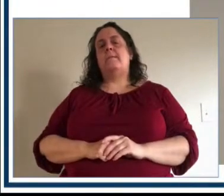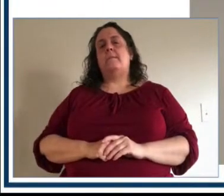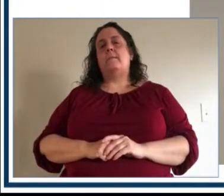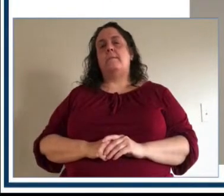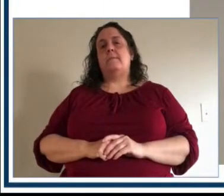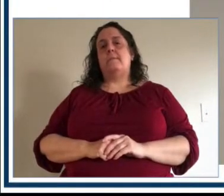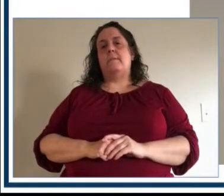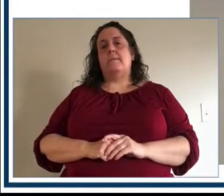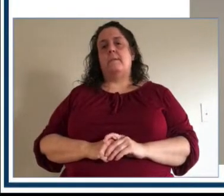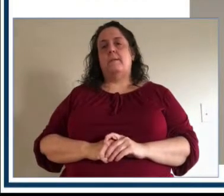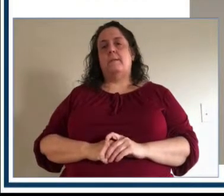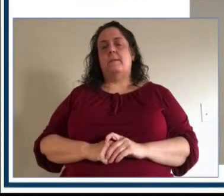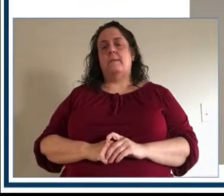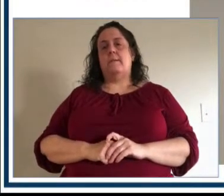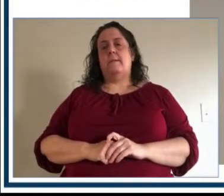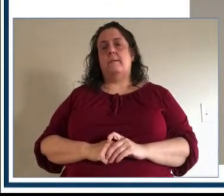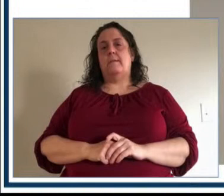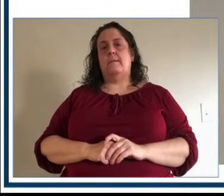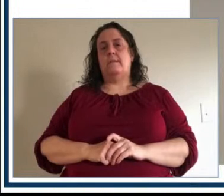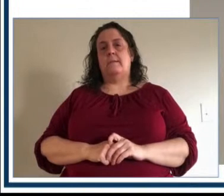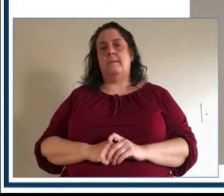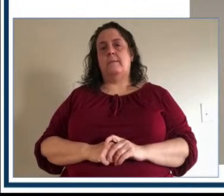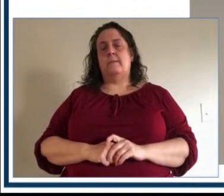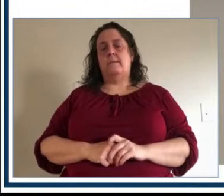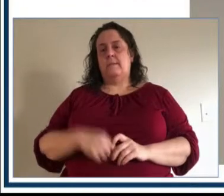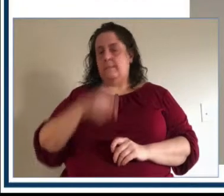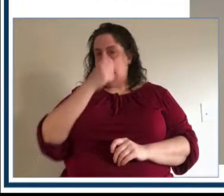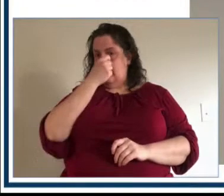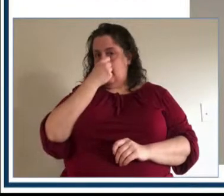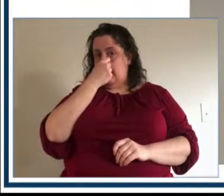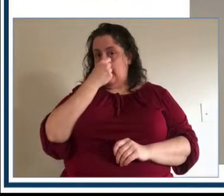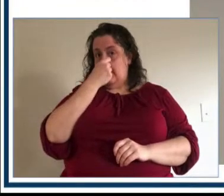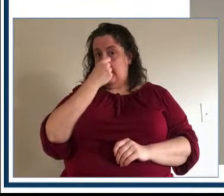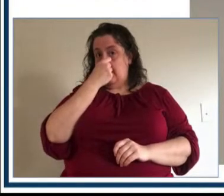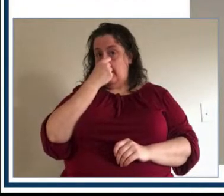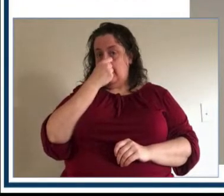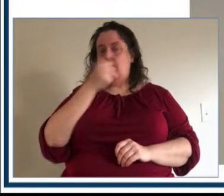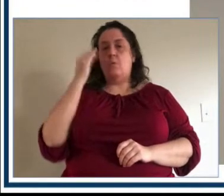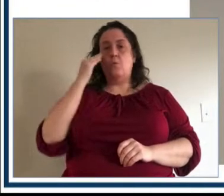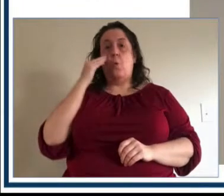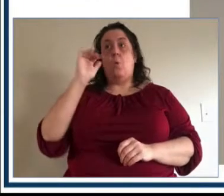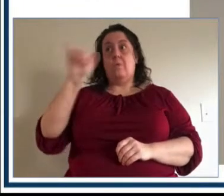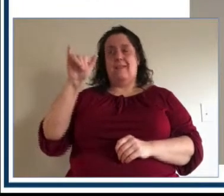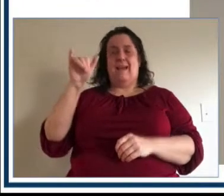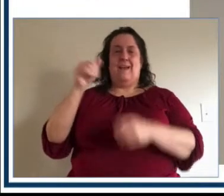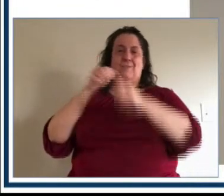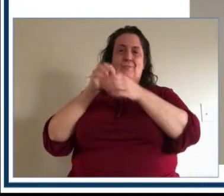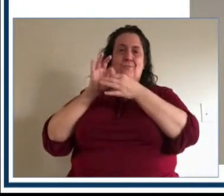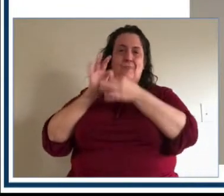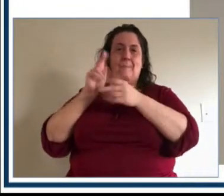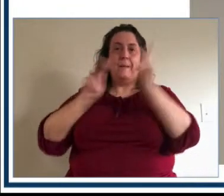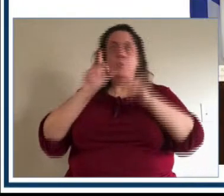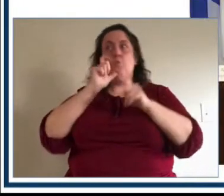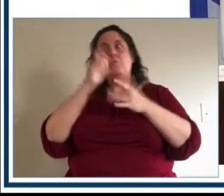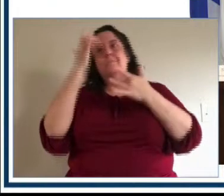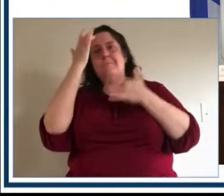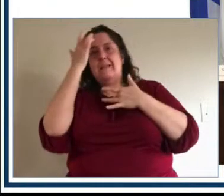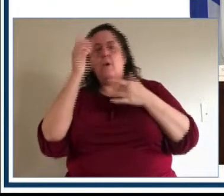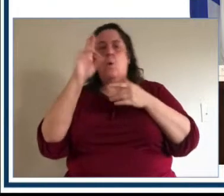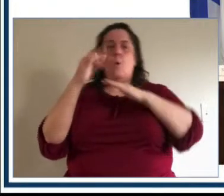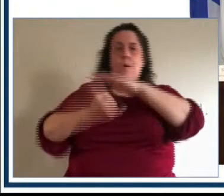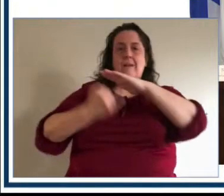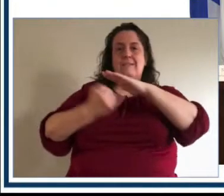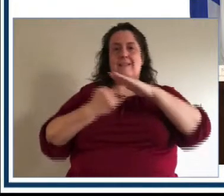in that area in terms of workforce and things like that. Okay, we'll go to Drake Lathers with the Port Hawkesbury